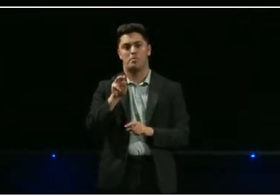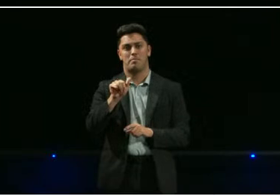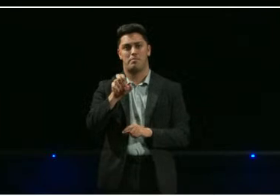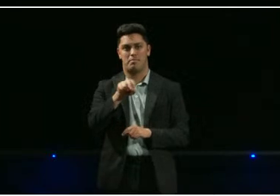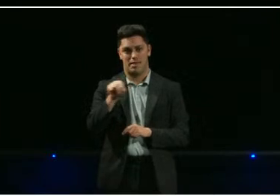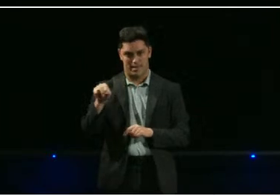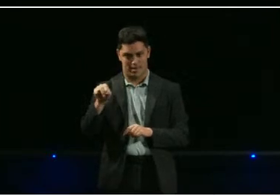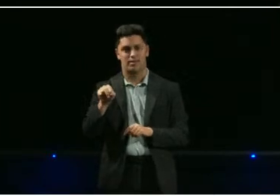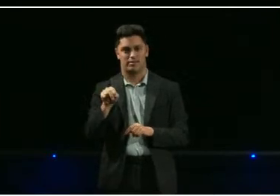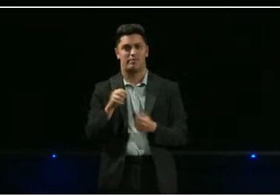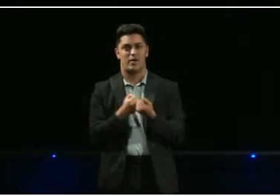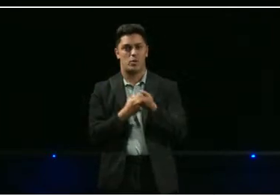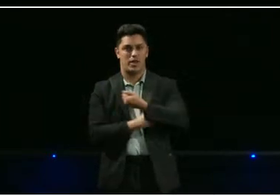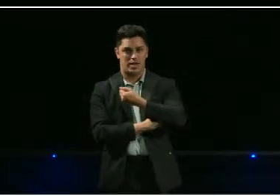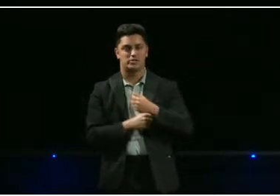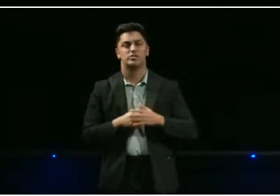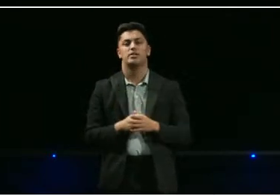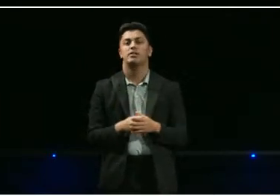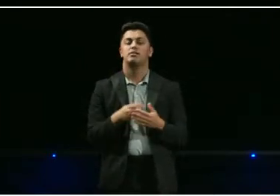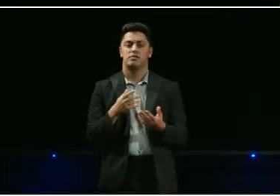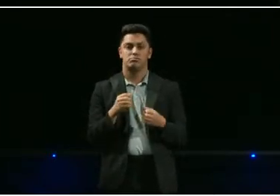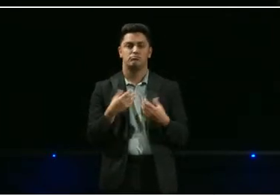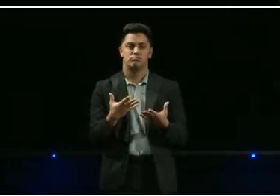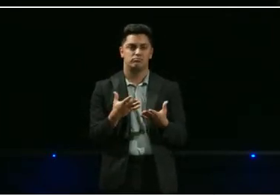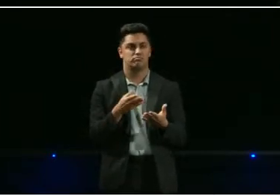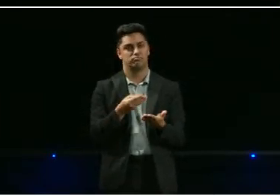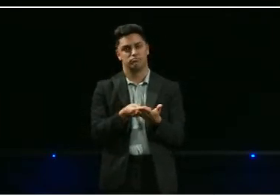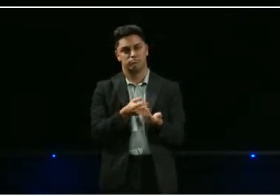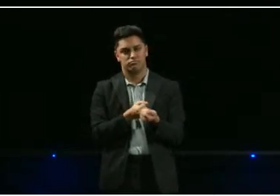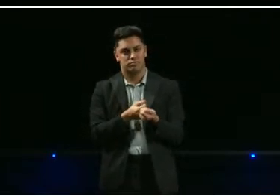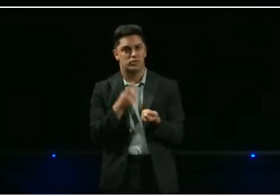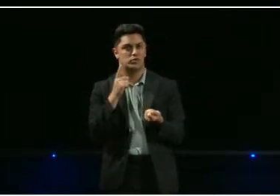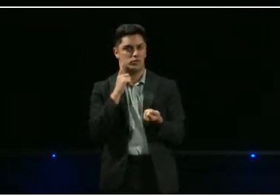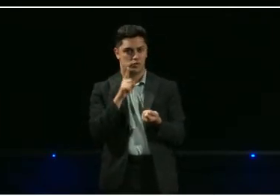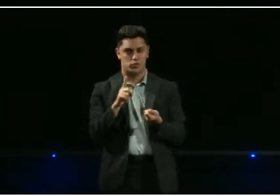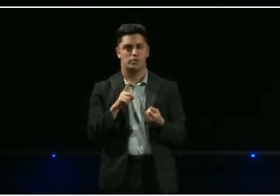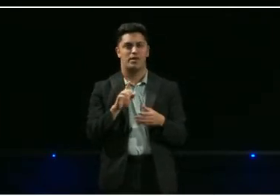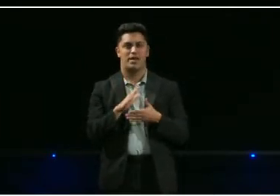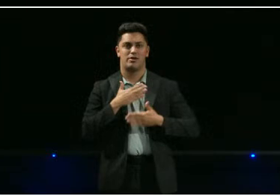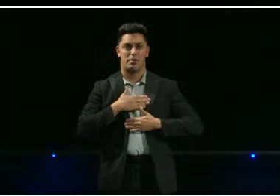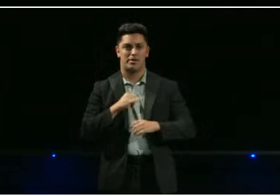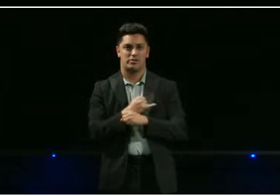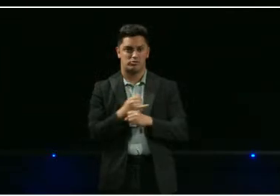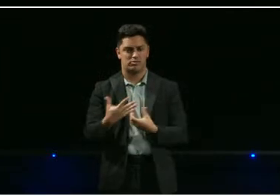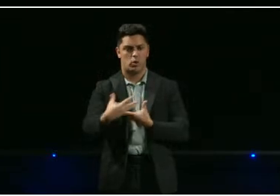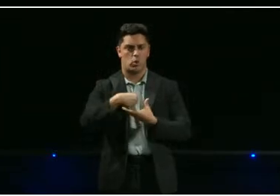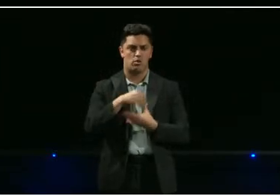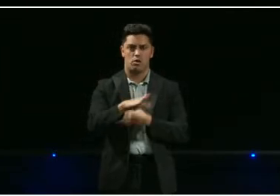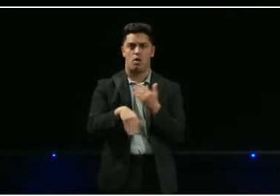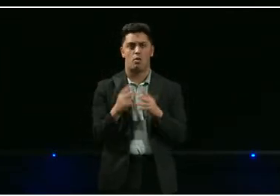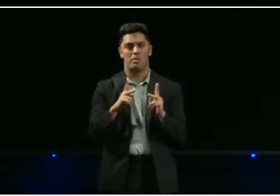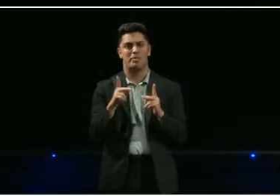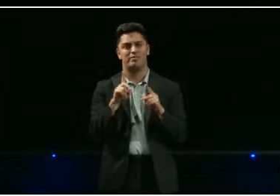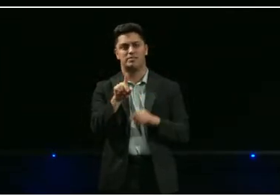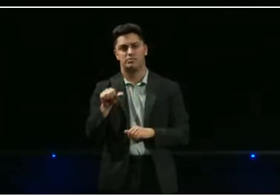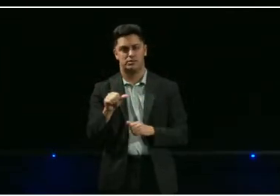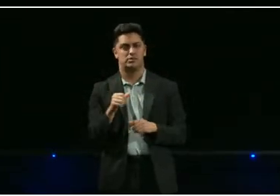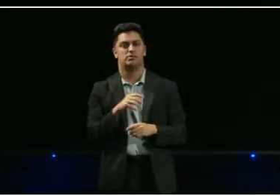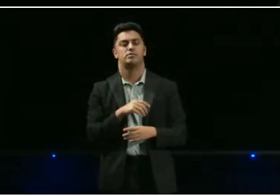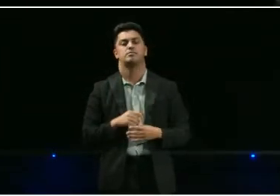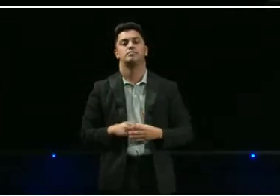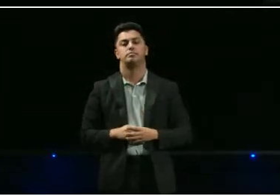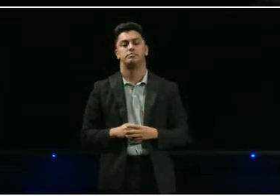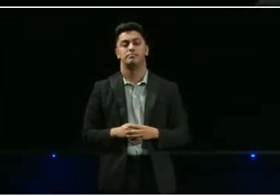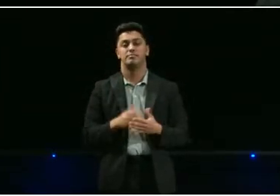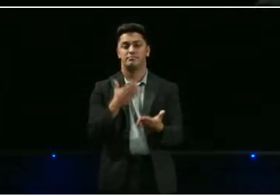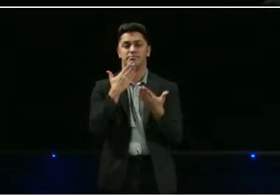authentic representation in the entertainment industry and full inclusion of people with disabilities throughout all sectors of society.